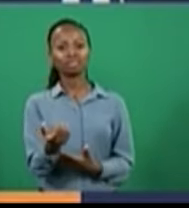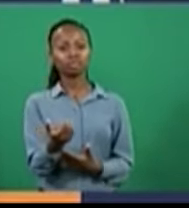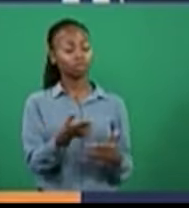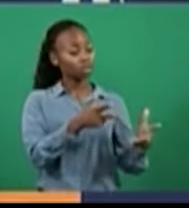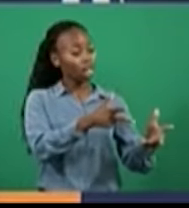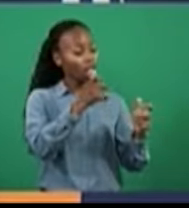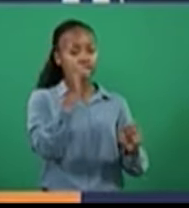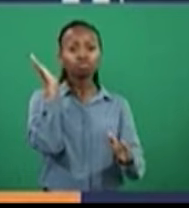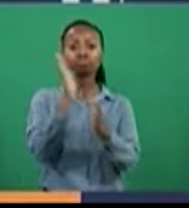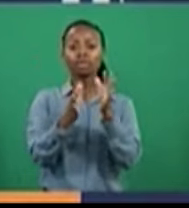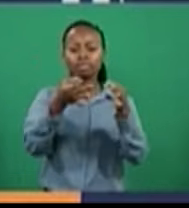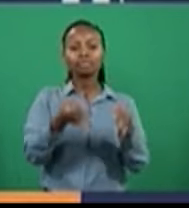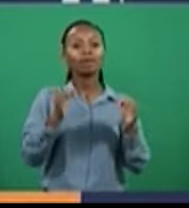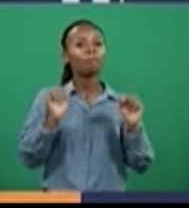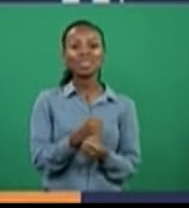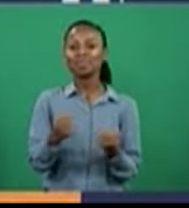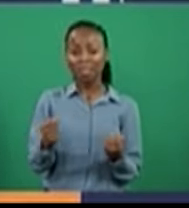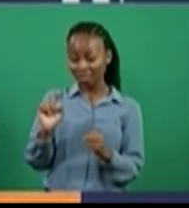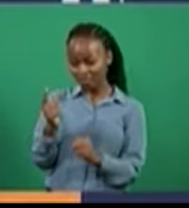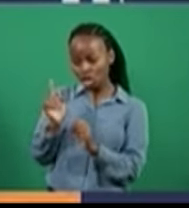be to deal